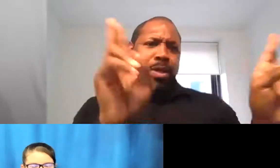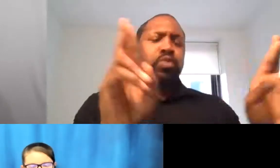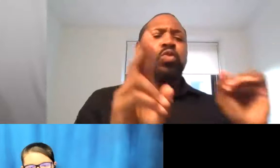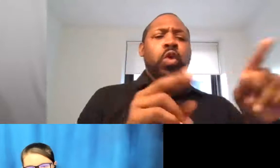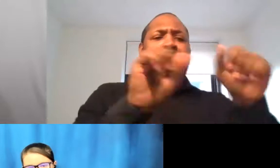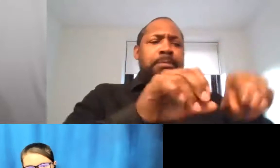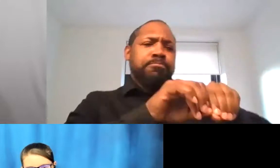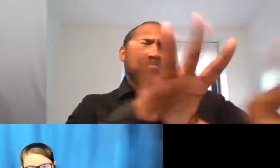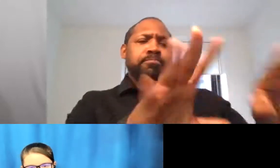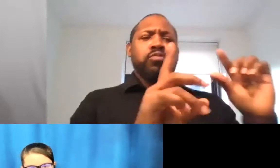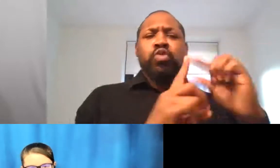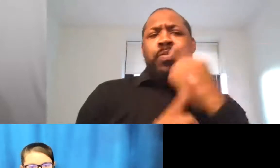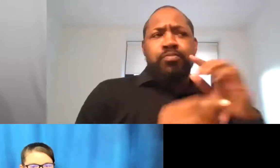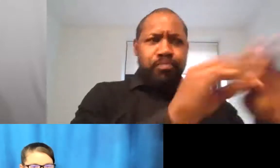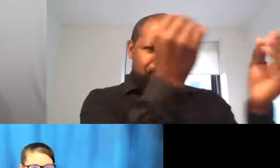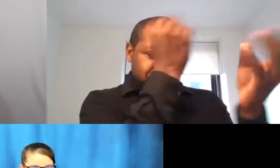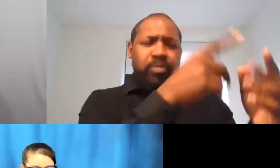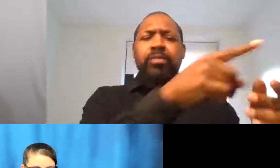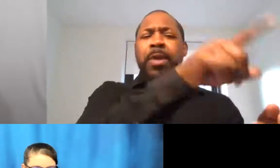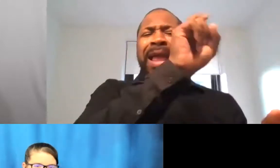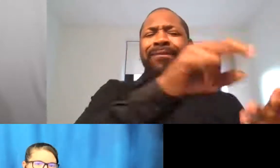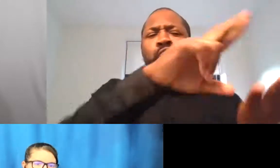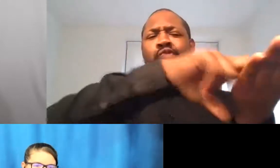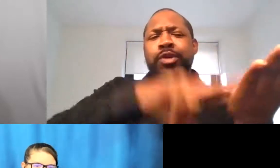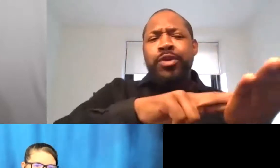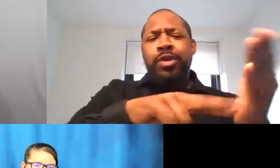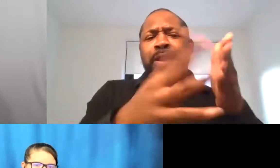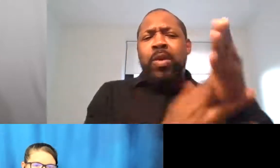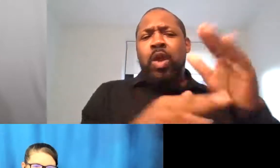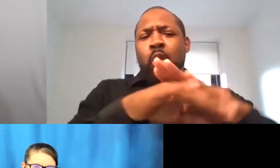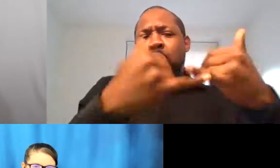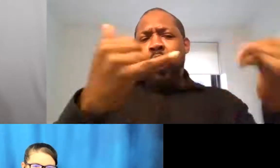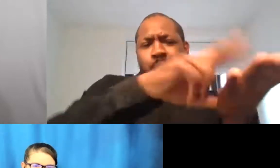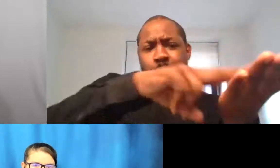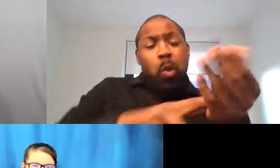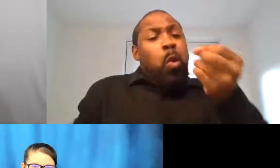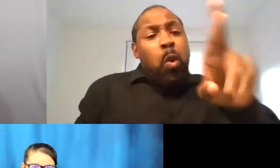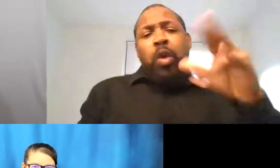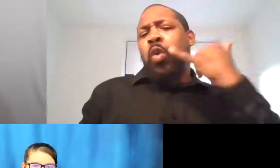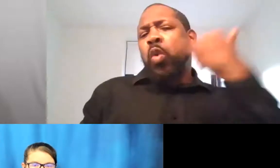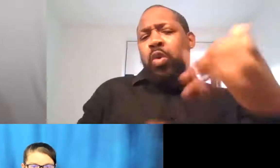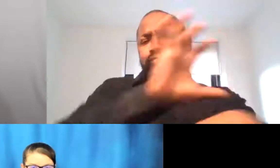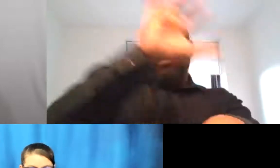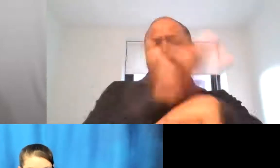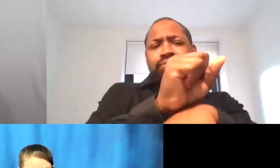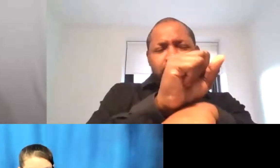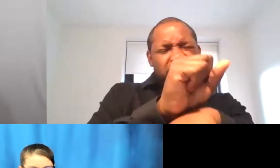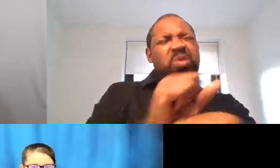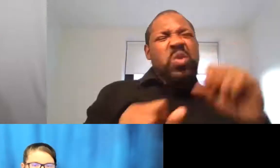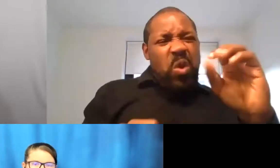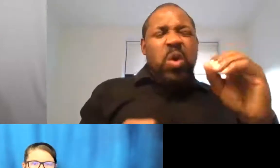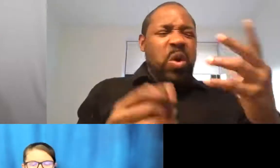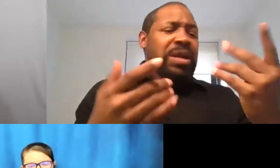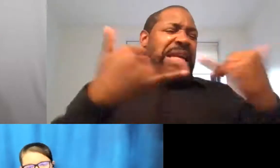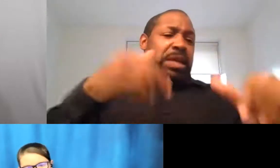know, and we'll also be contacting several different organizations to get the word out about how to register online,